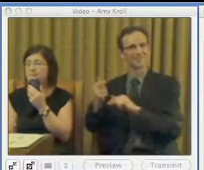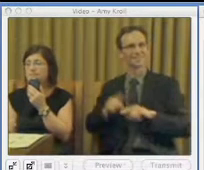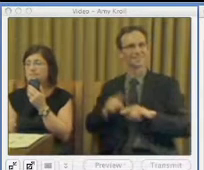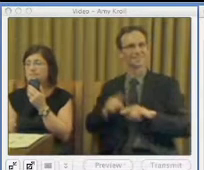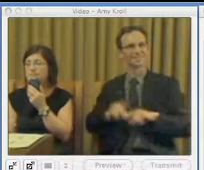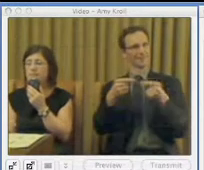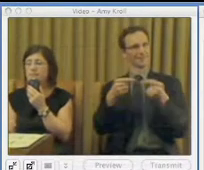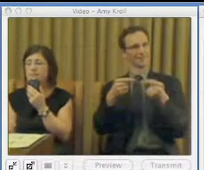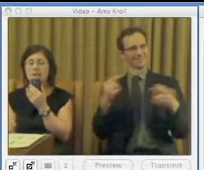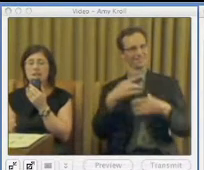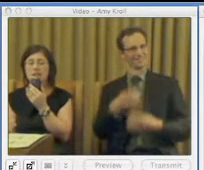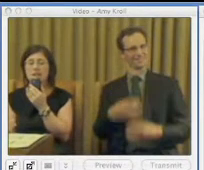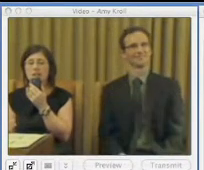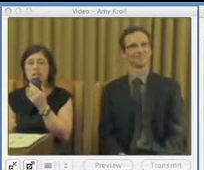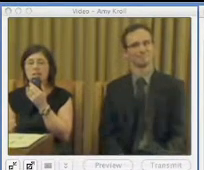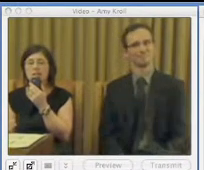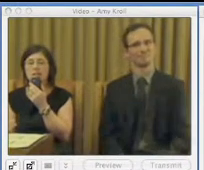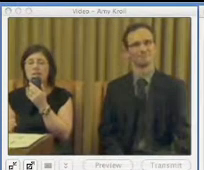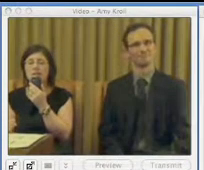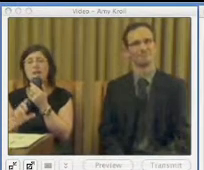setting.